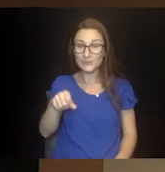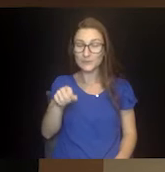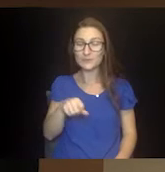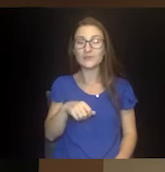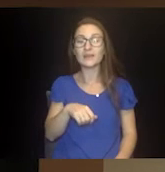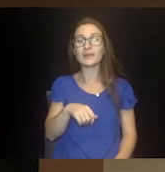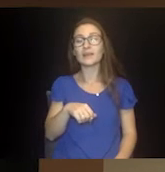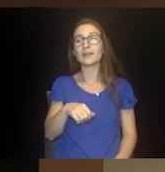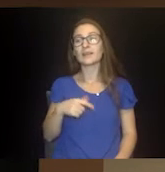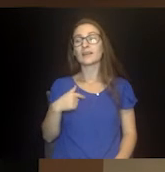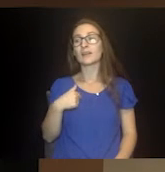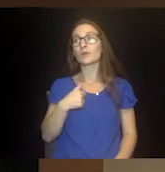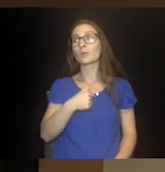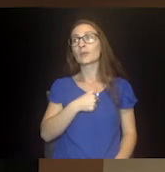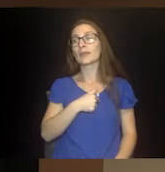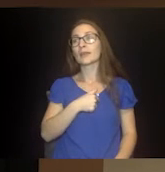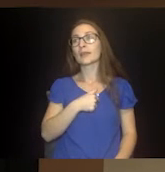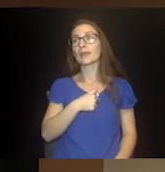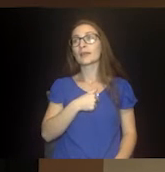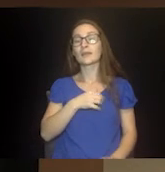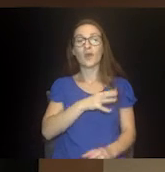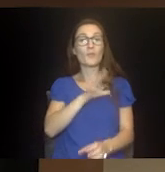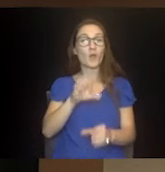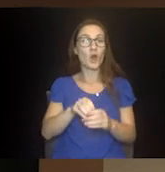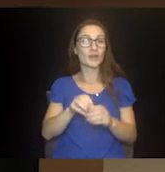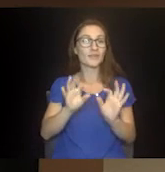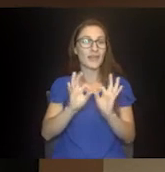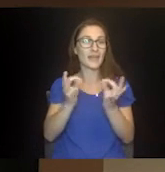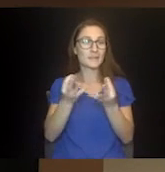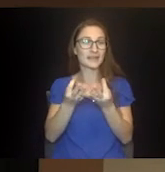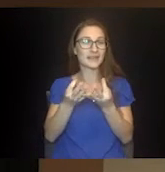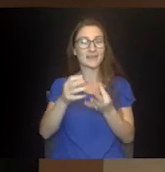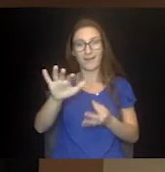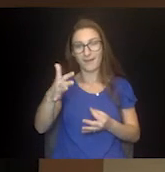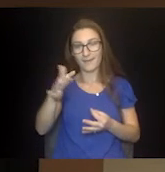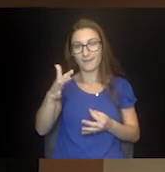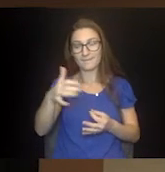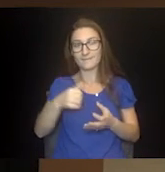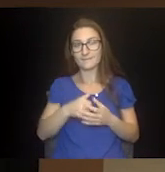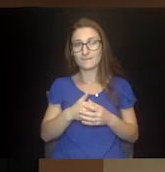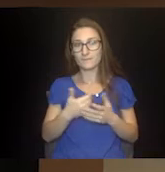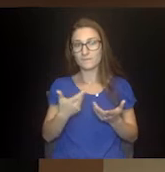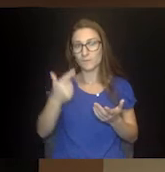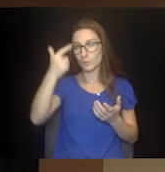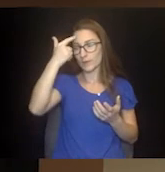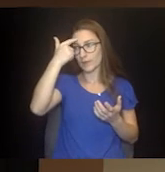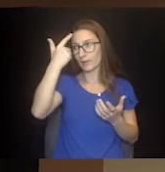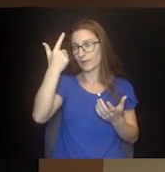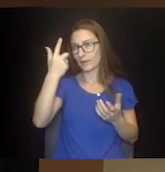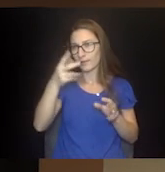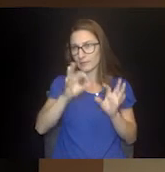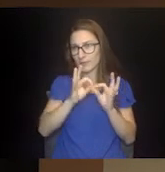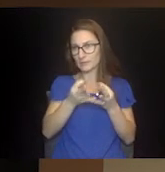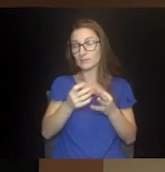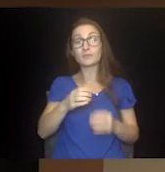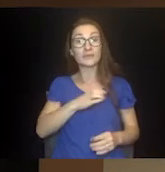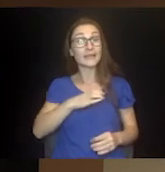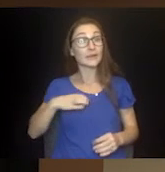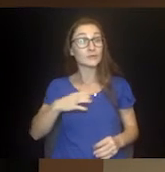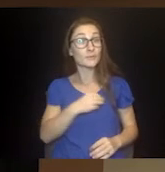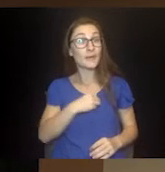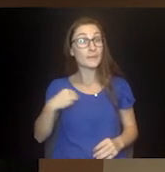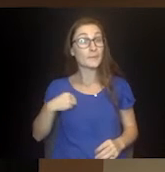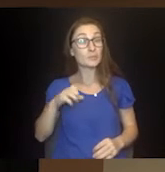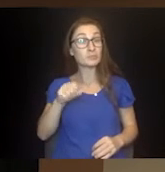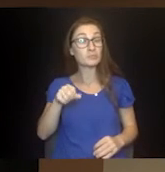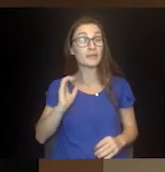a council, but we're also, and we're kind of become one large, we're part of the family. We kind of think of that. We're all